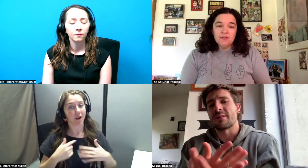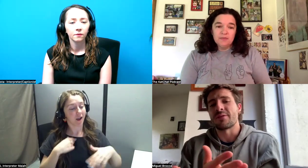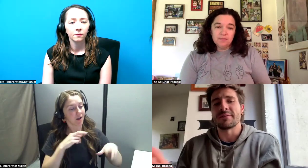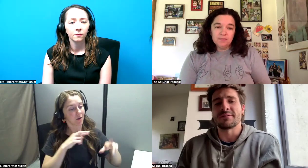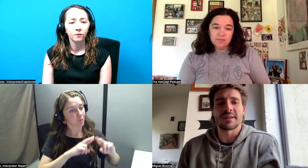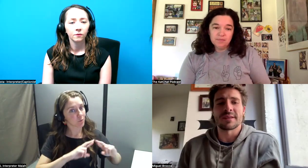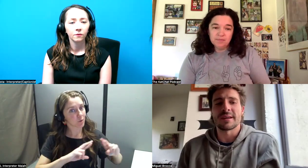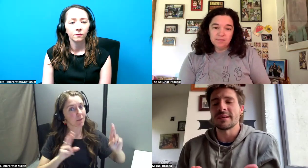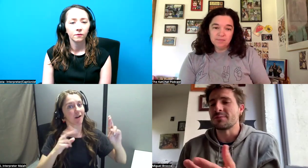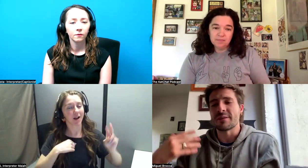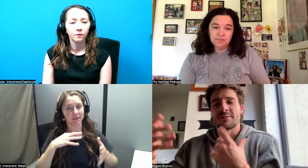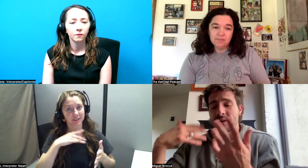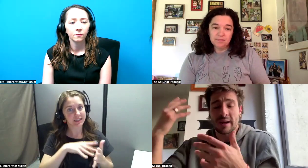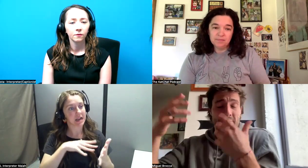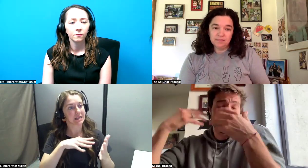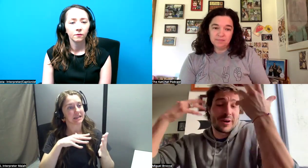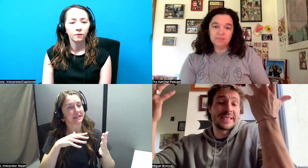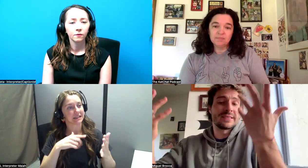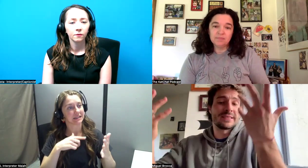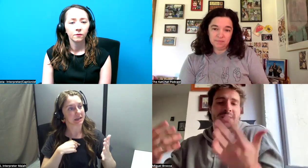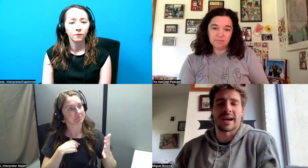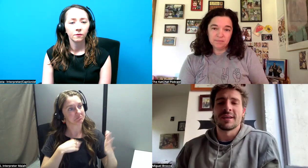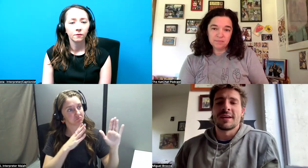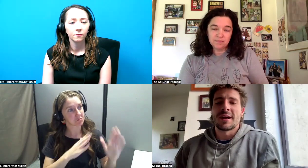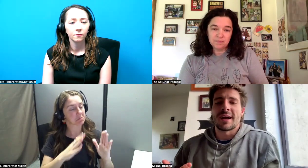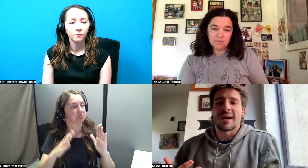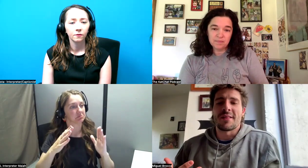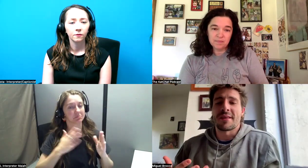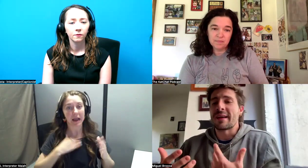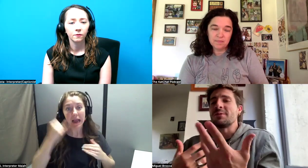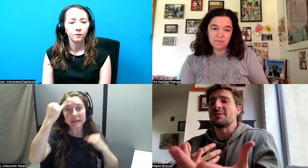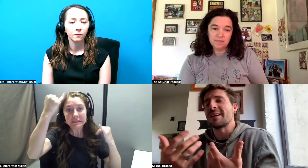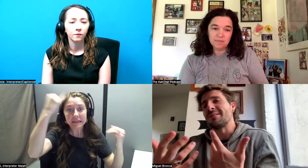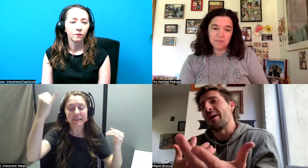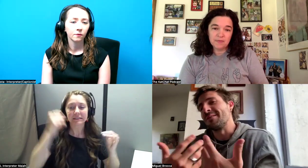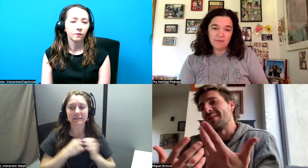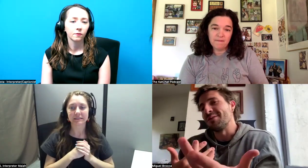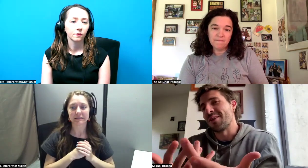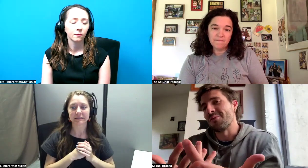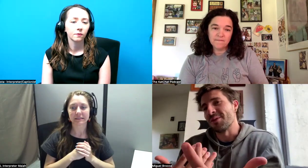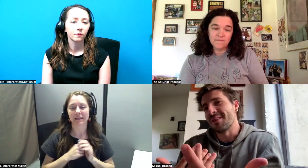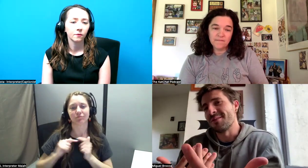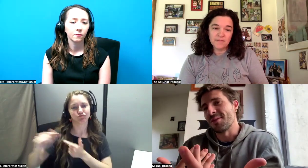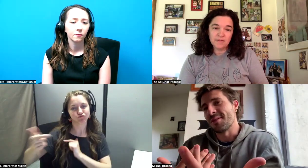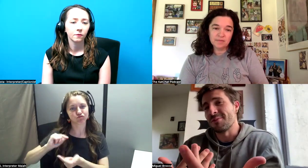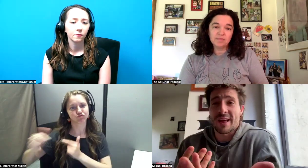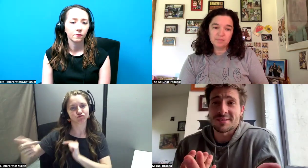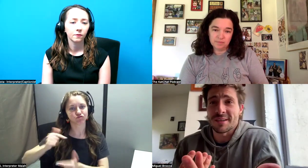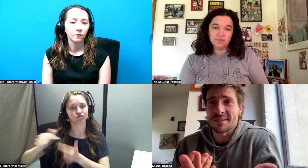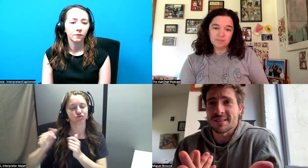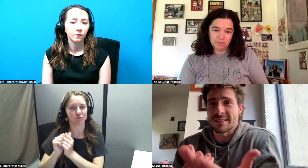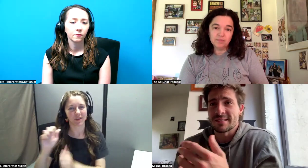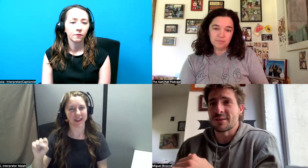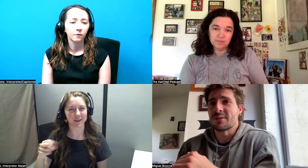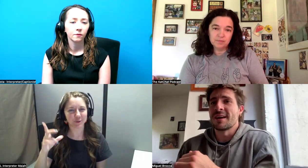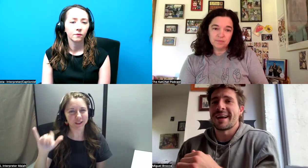prepared, whatever I've studied, and whatever ideas I have, then we just get to bounce it off each other with Ashley in